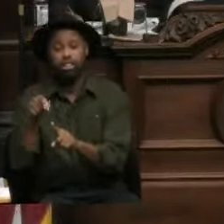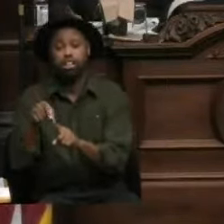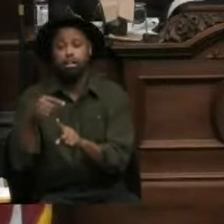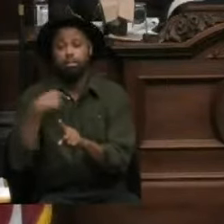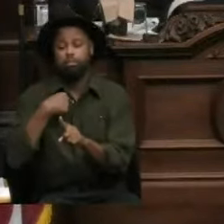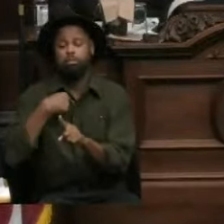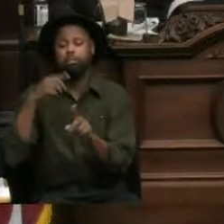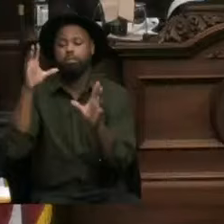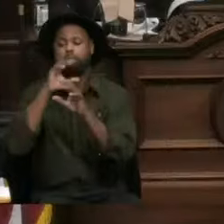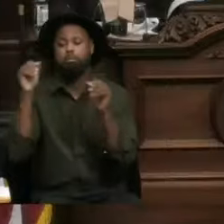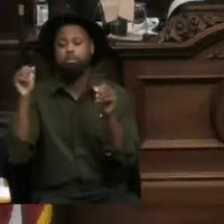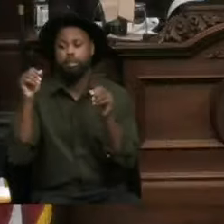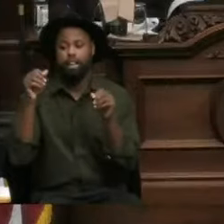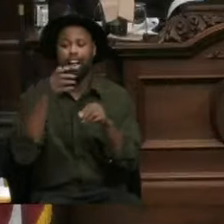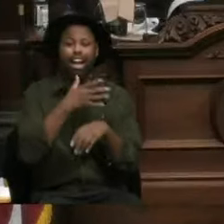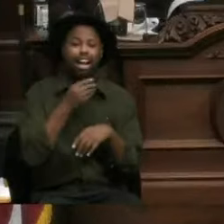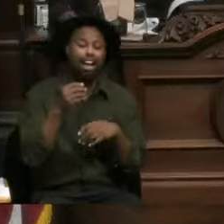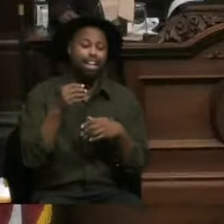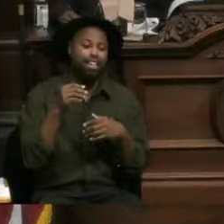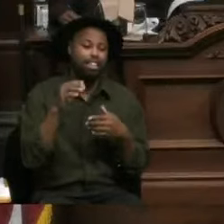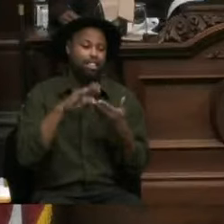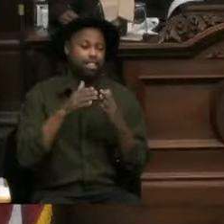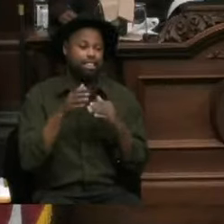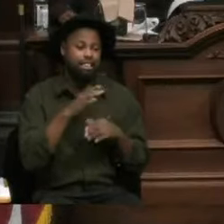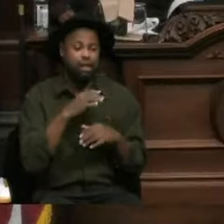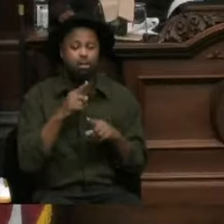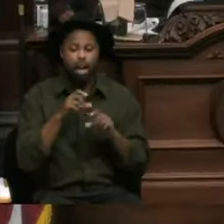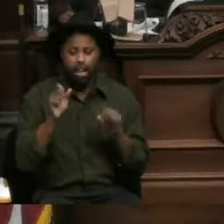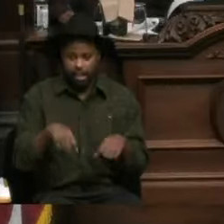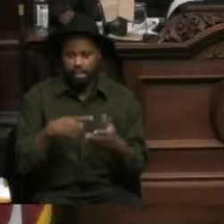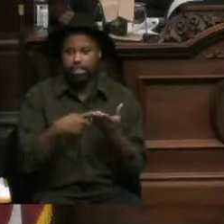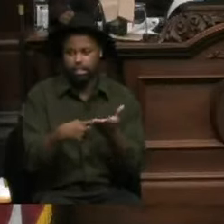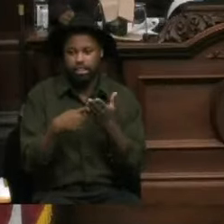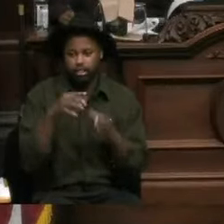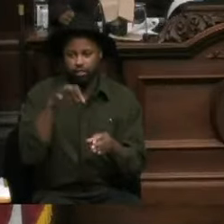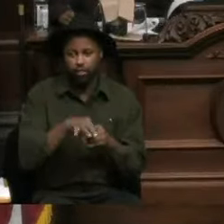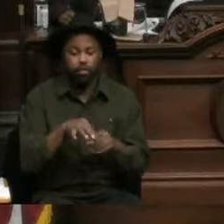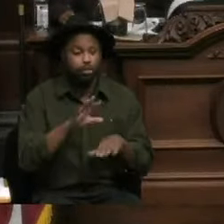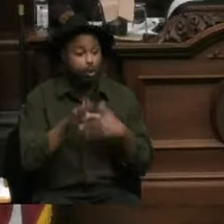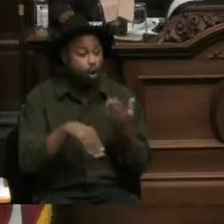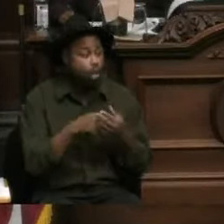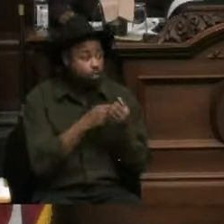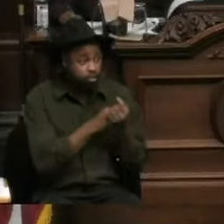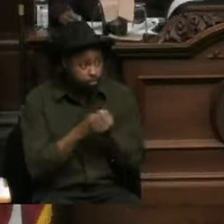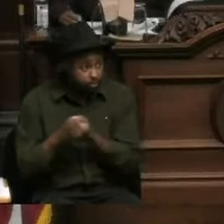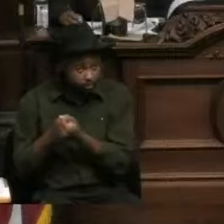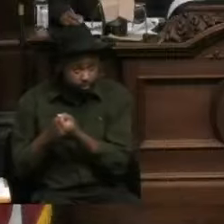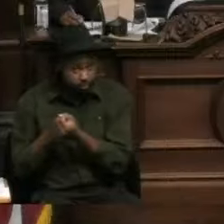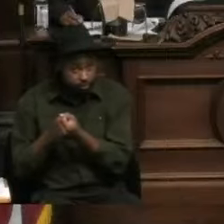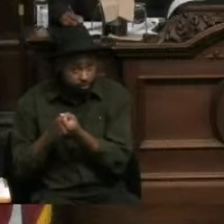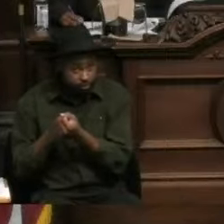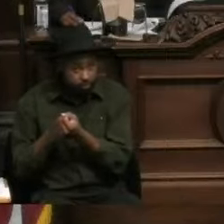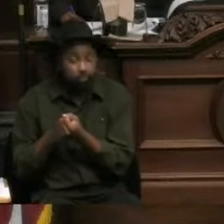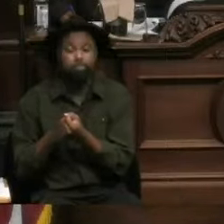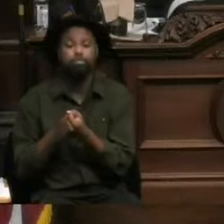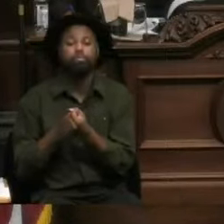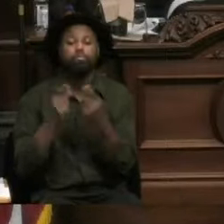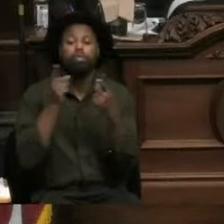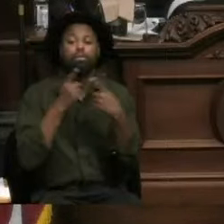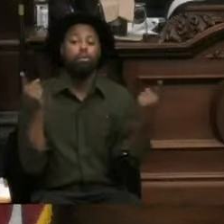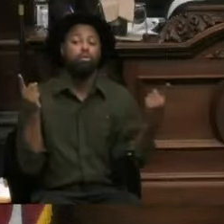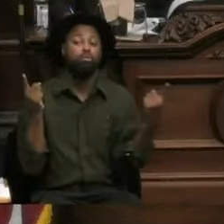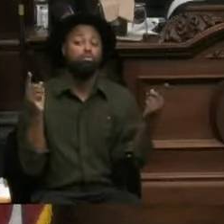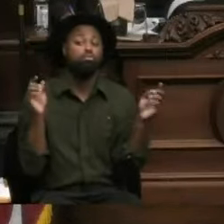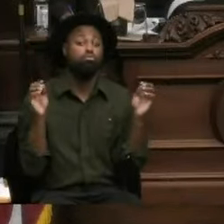president of City Council. But I may discuss and vote on this item. So all those in favor, please say aye. Aye. Any